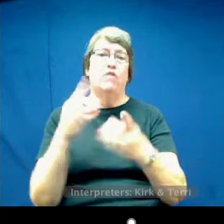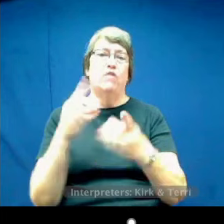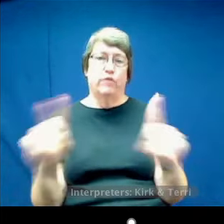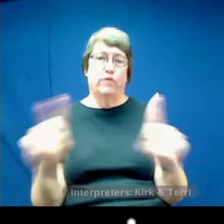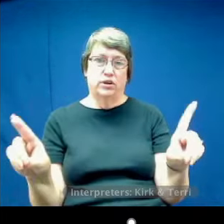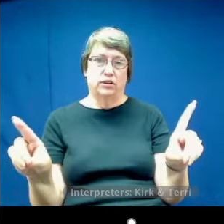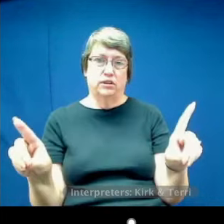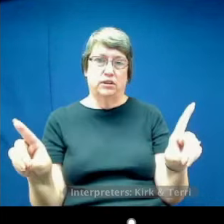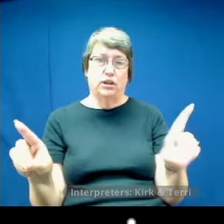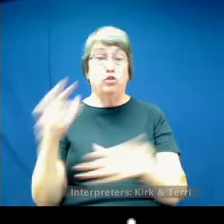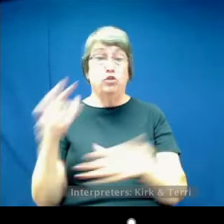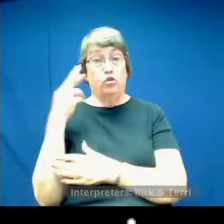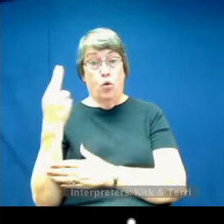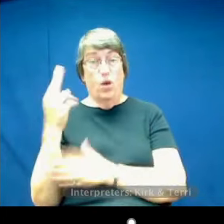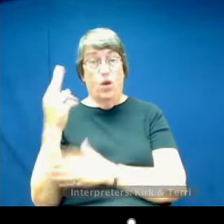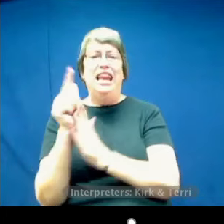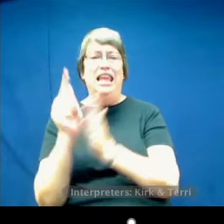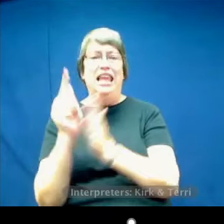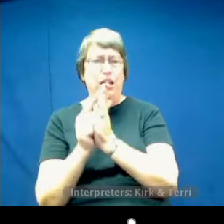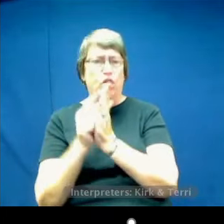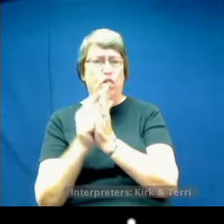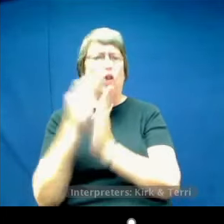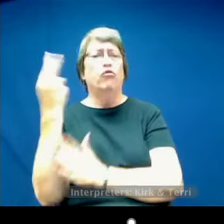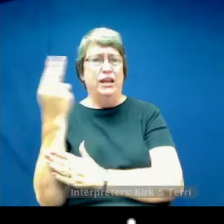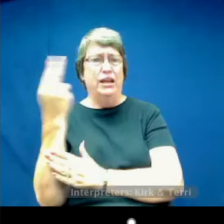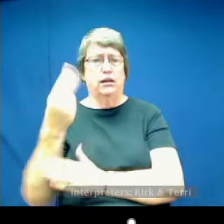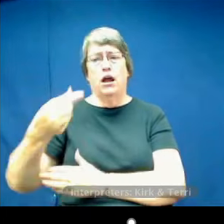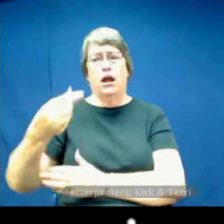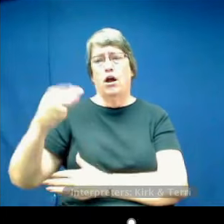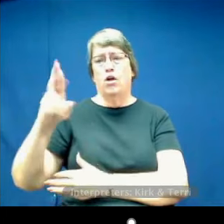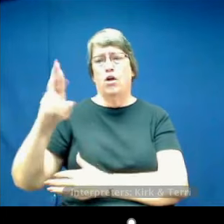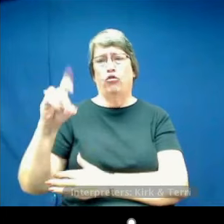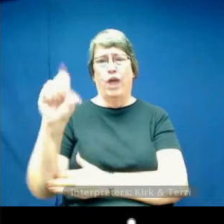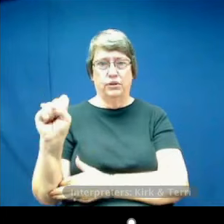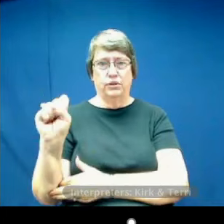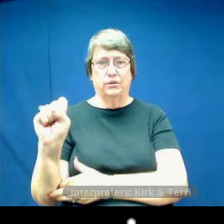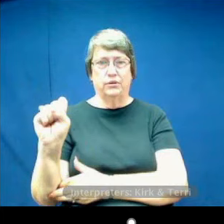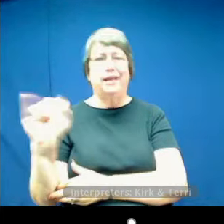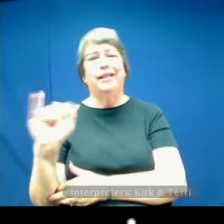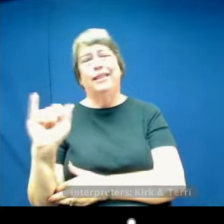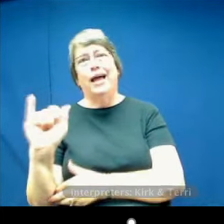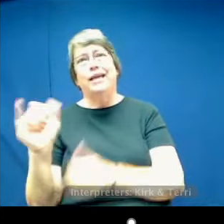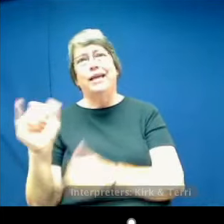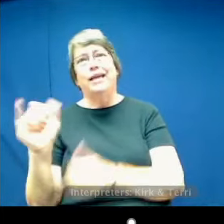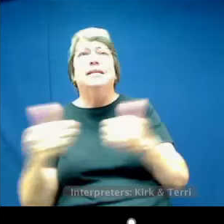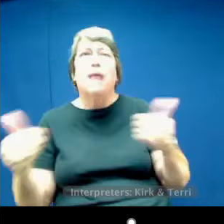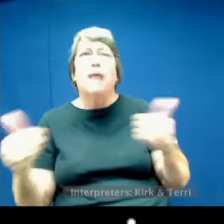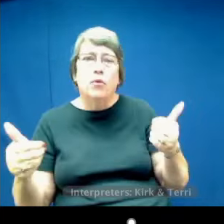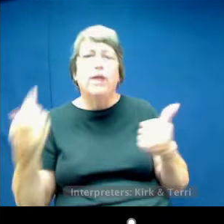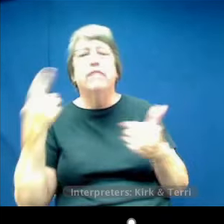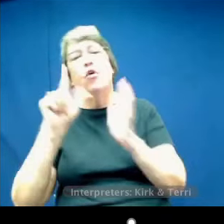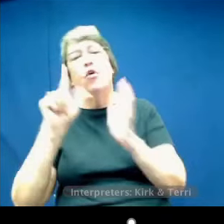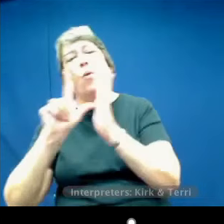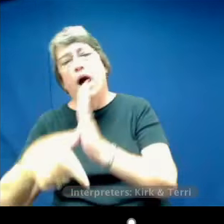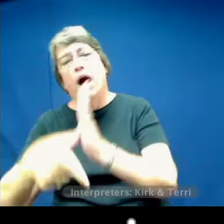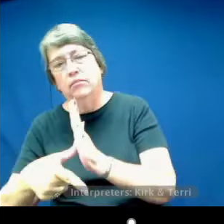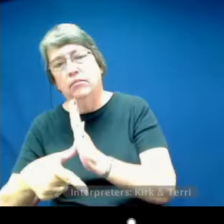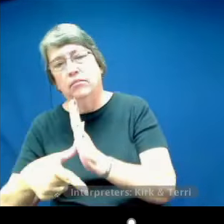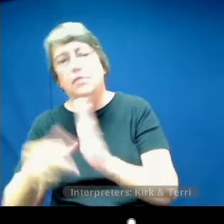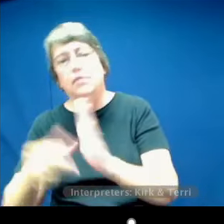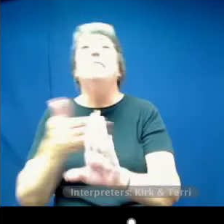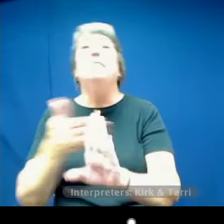are just a legal reason. Sometimes those grounds involve being separated a period of time before the court will